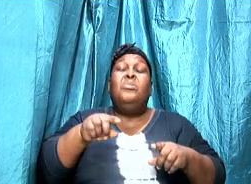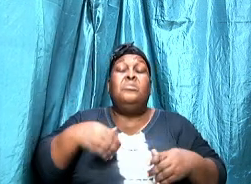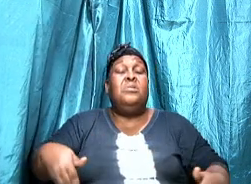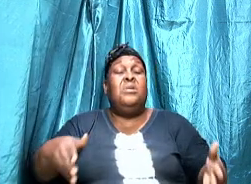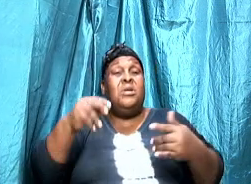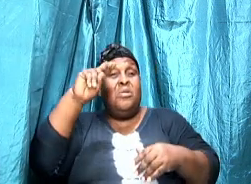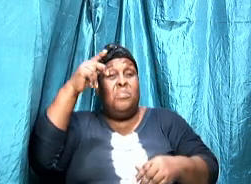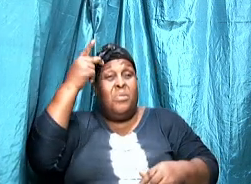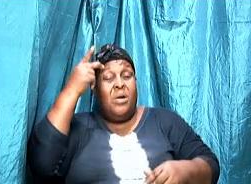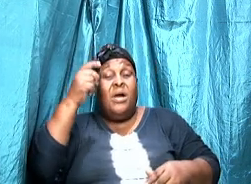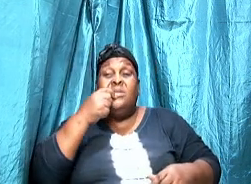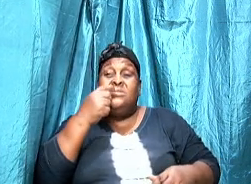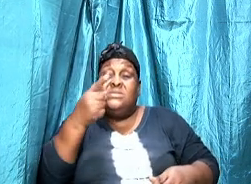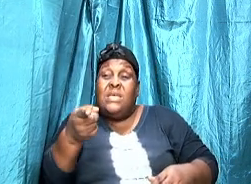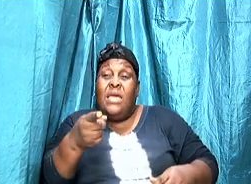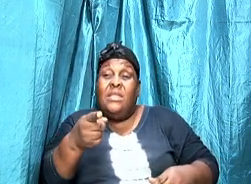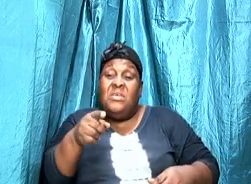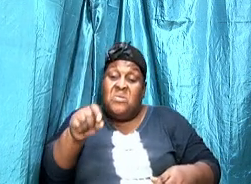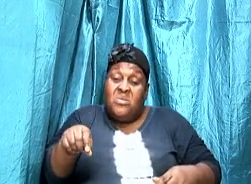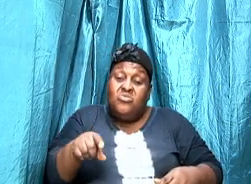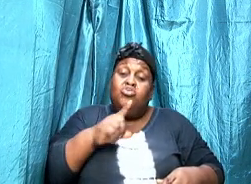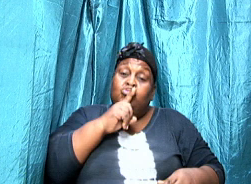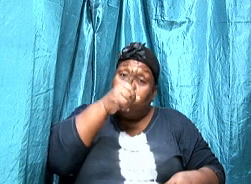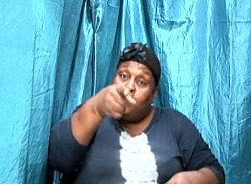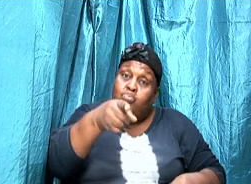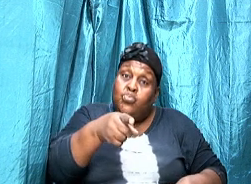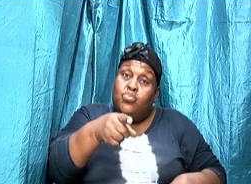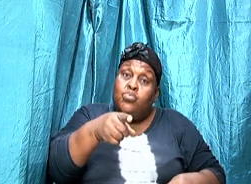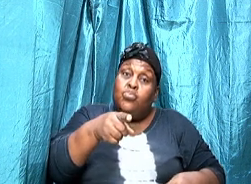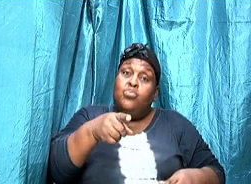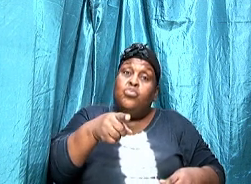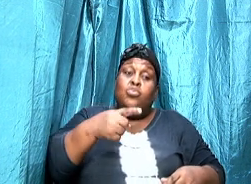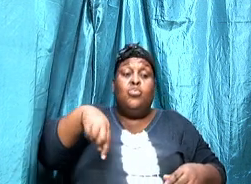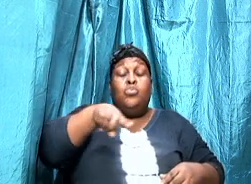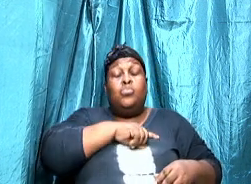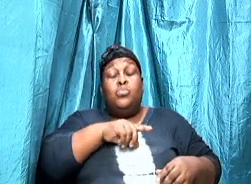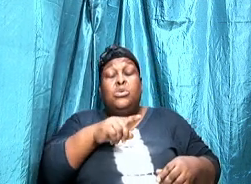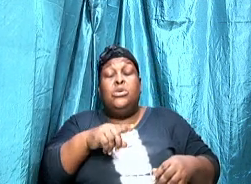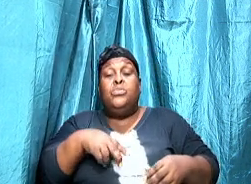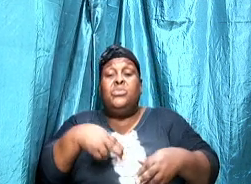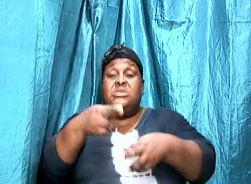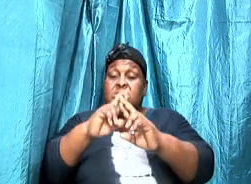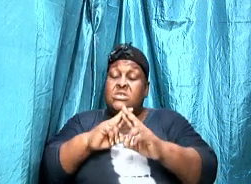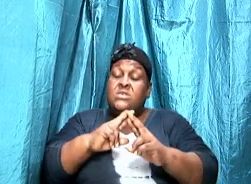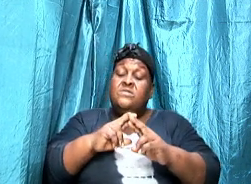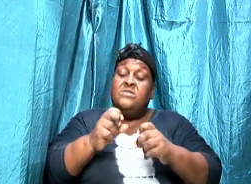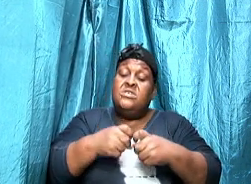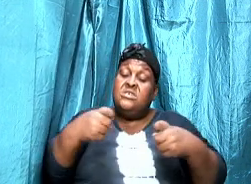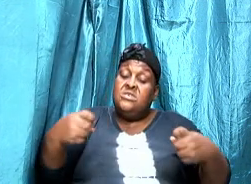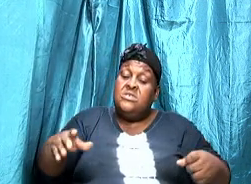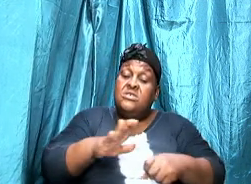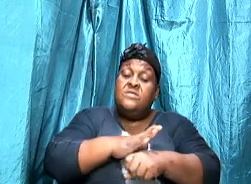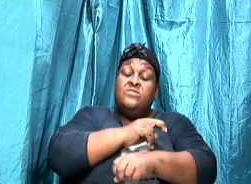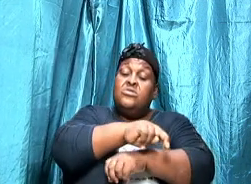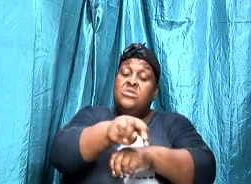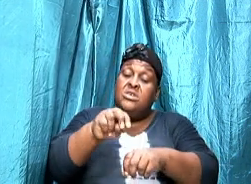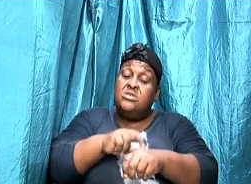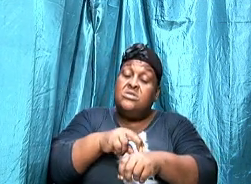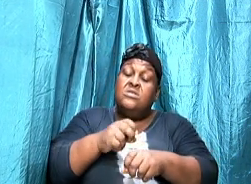saying that, yes, this is so, this is true. We did receive this sinful nature from